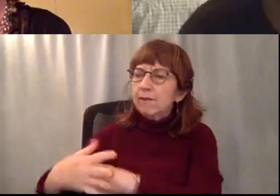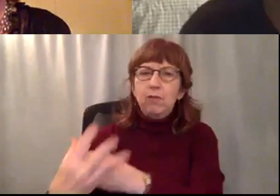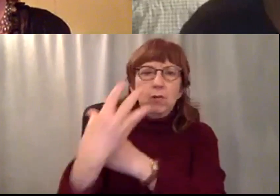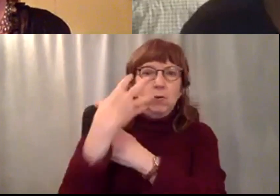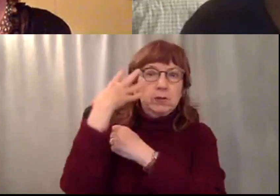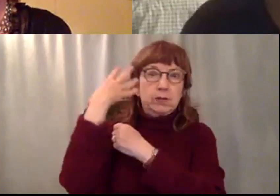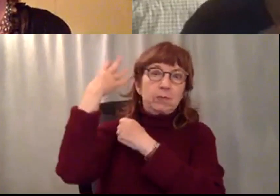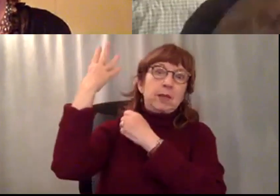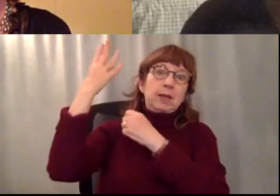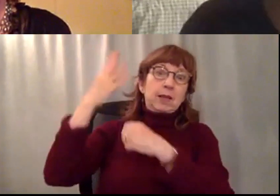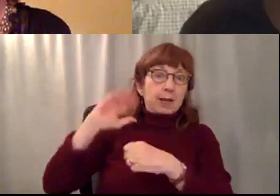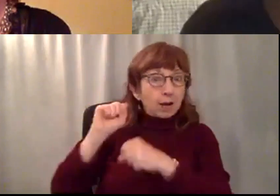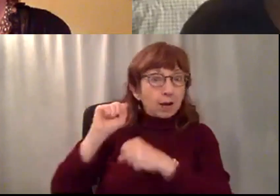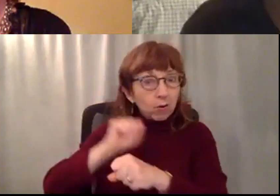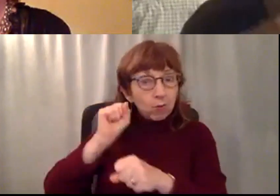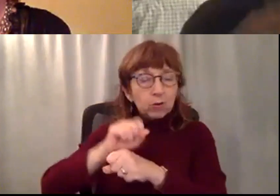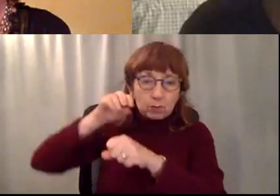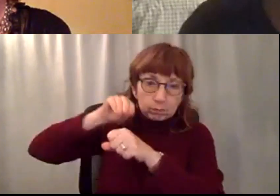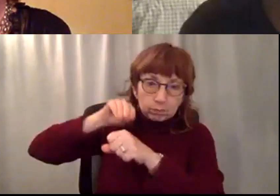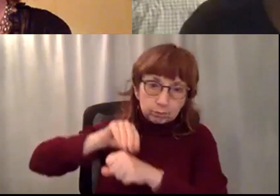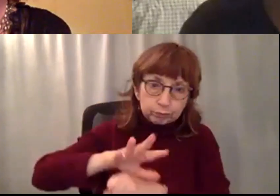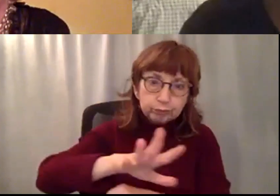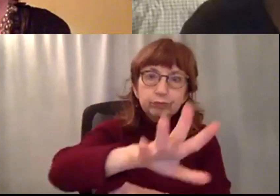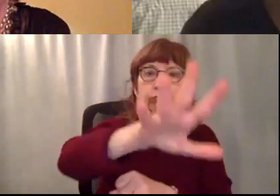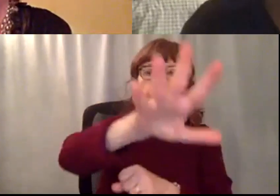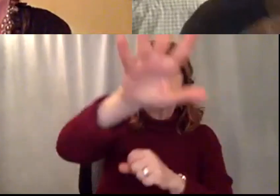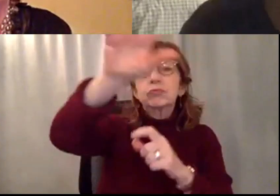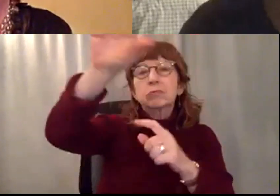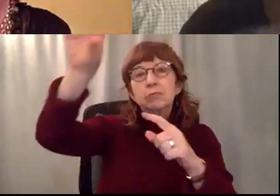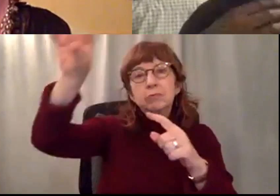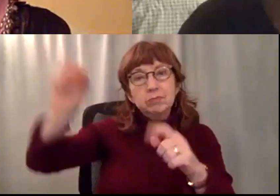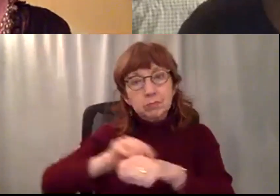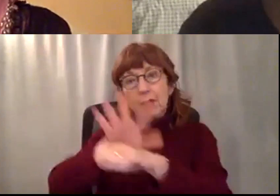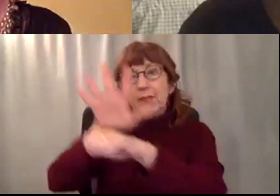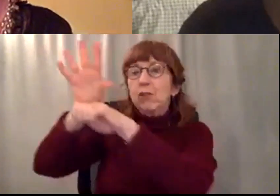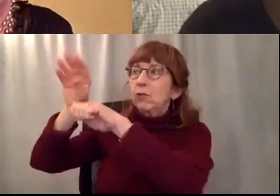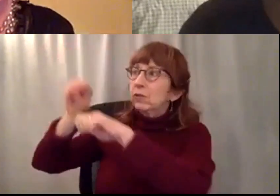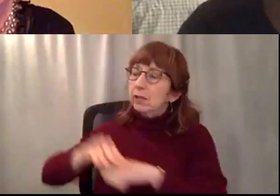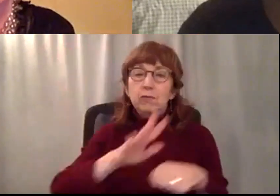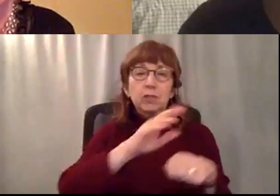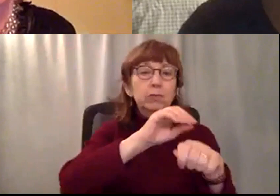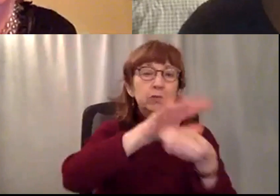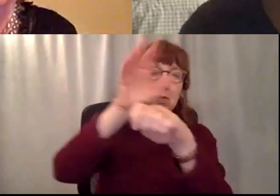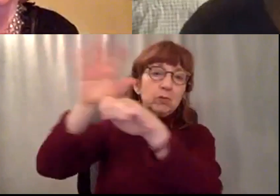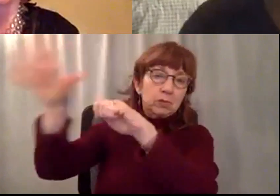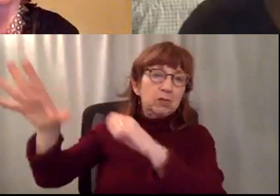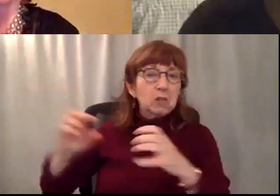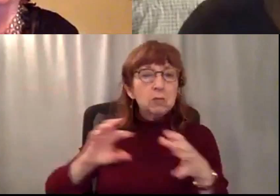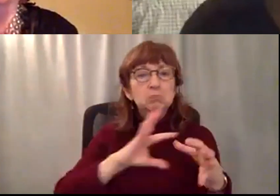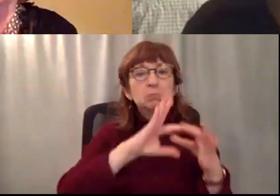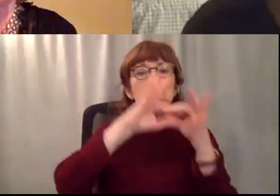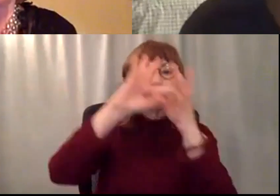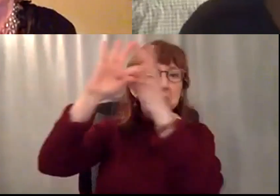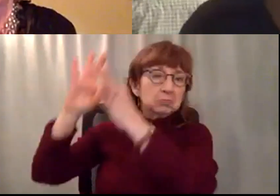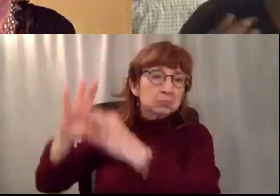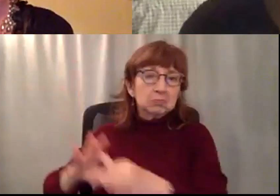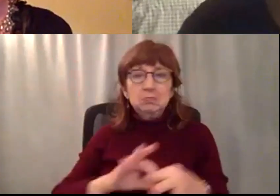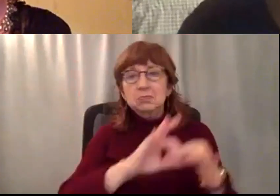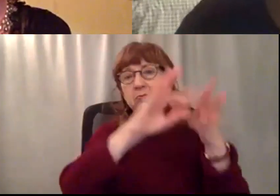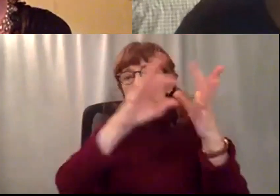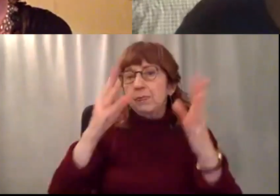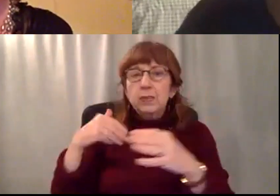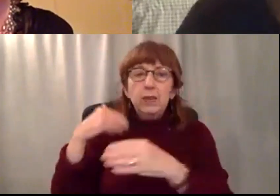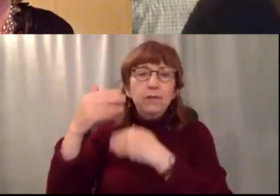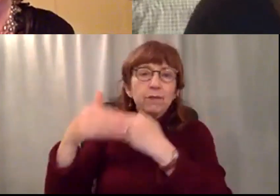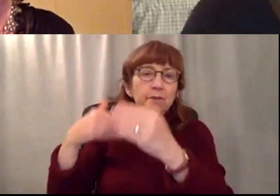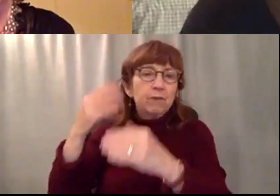our work will become a part of that circle that influences the work of the future generations of queer artists and so on and so